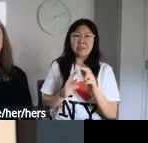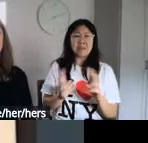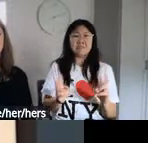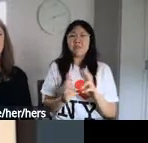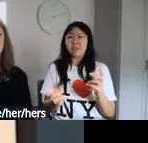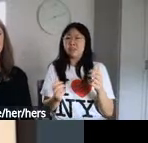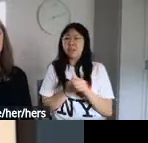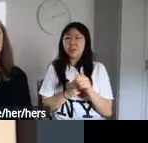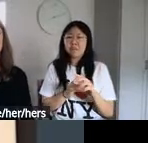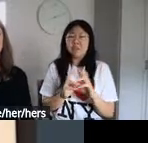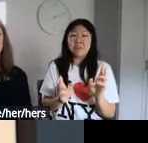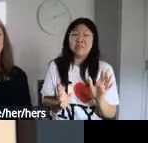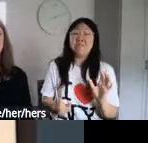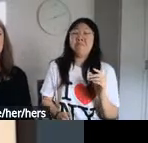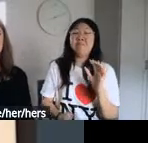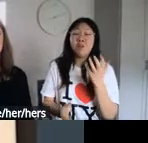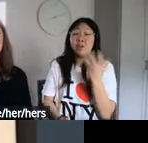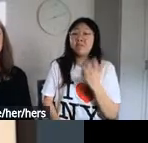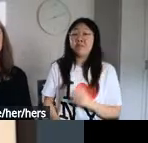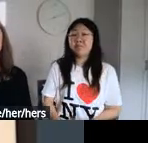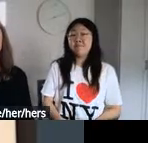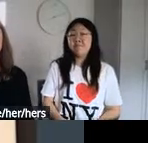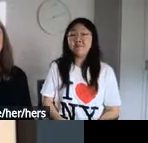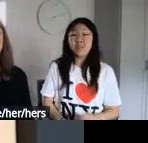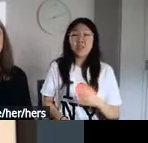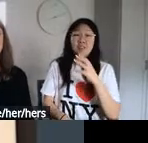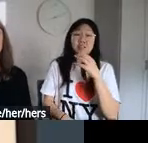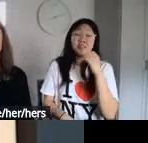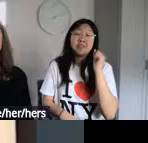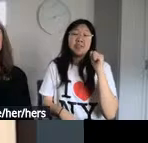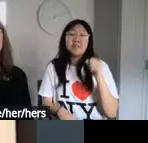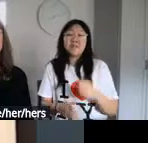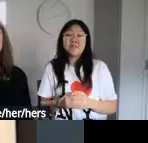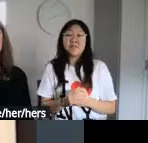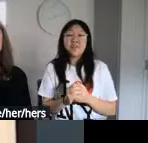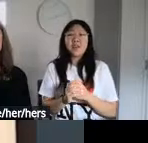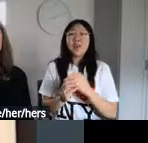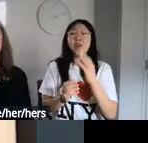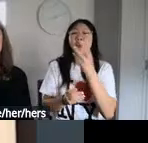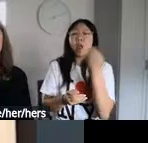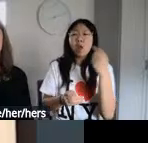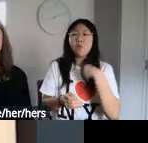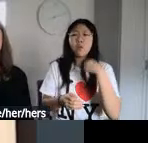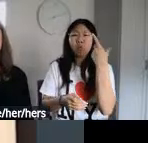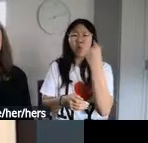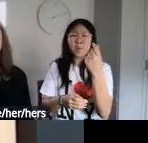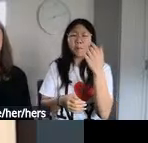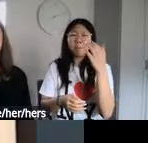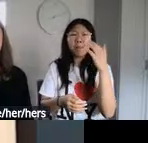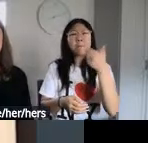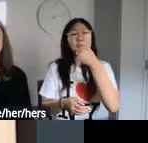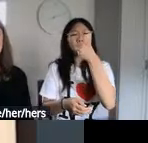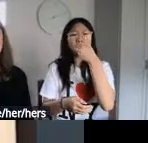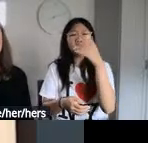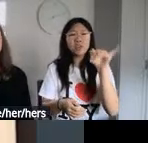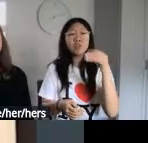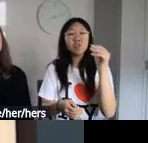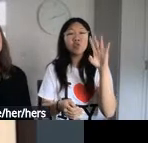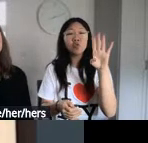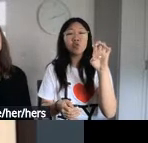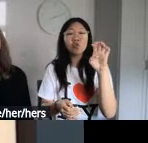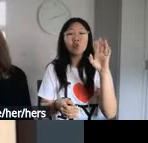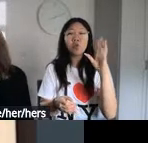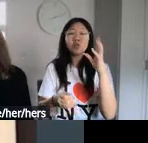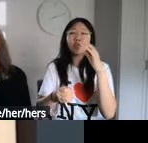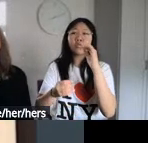the beams. That was interesting, so dangerous, but amazing. Yeah. And we